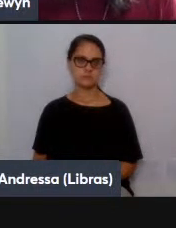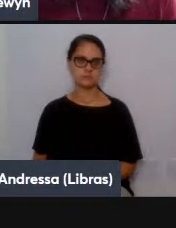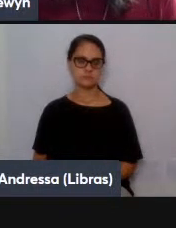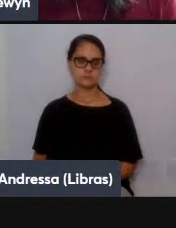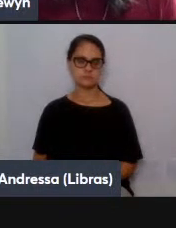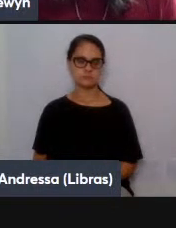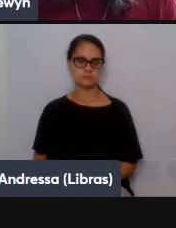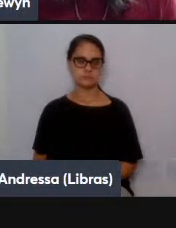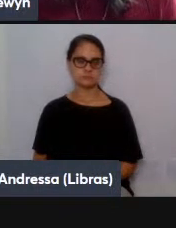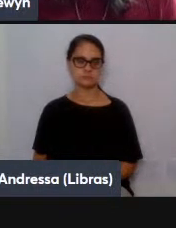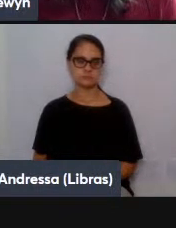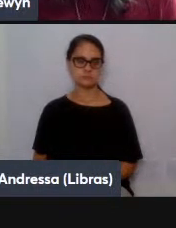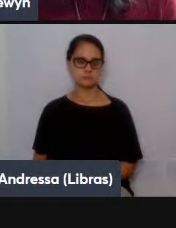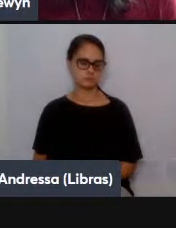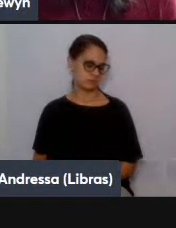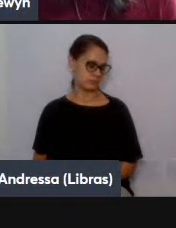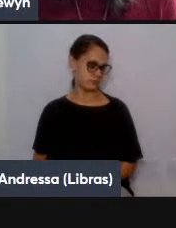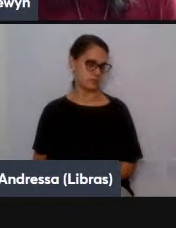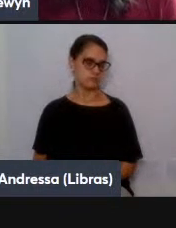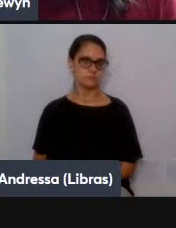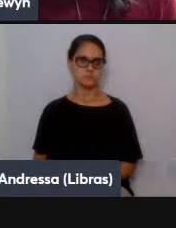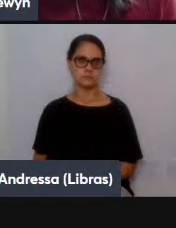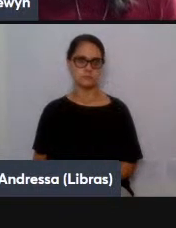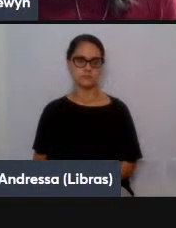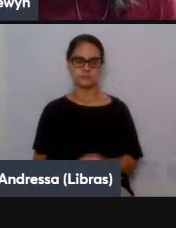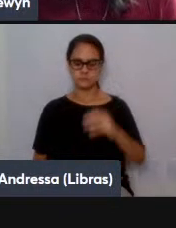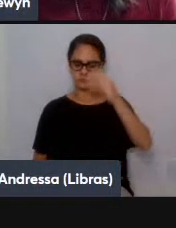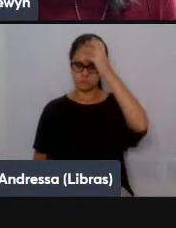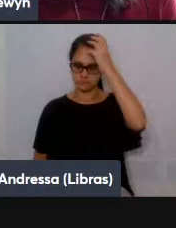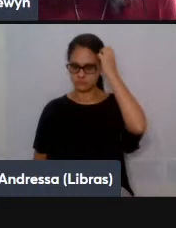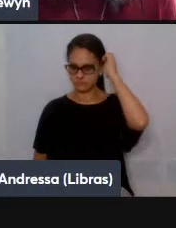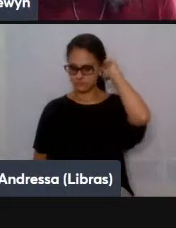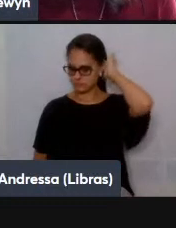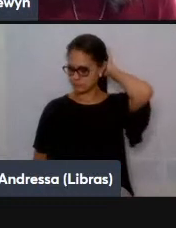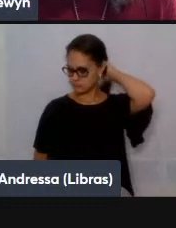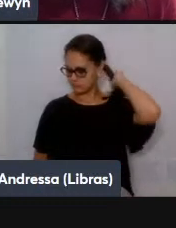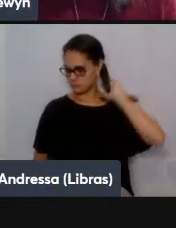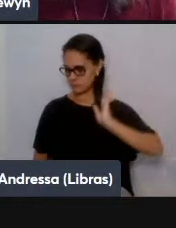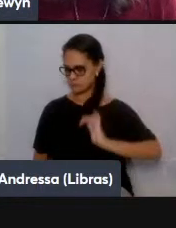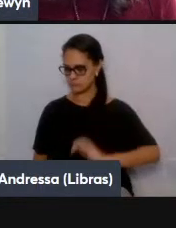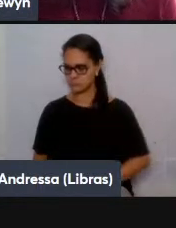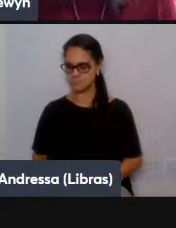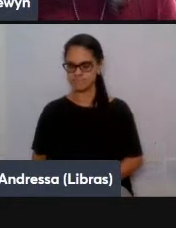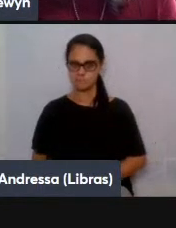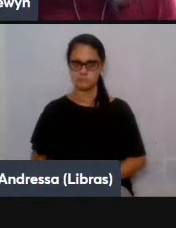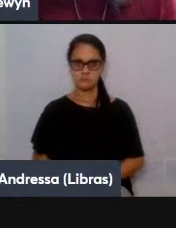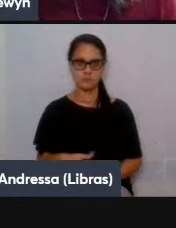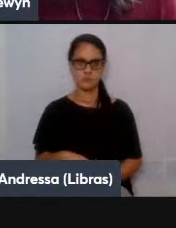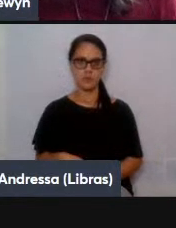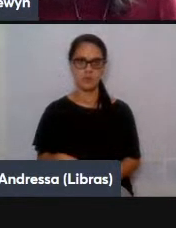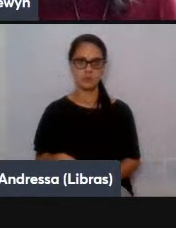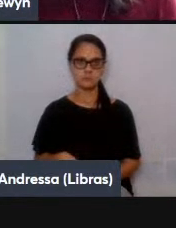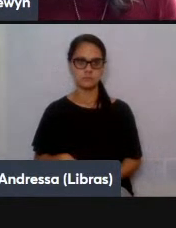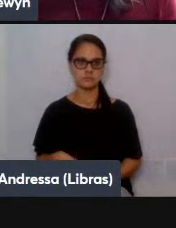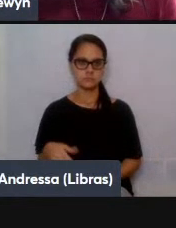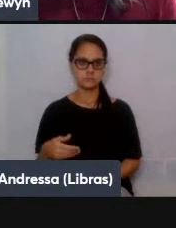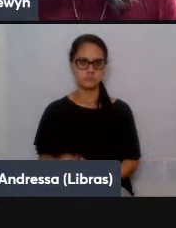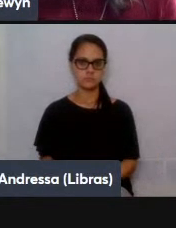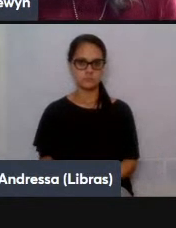called Global Dialogue, which is put out by the International Sociological